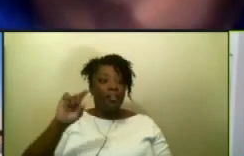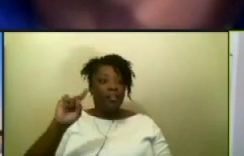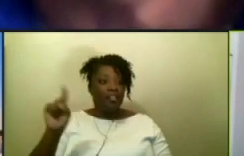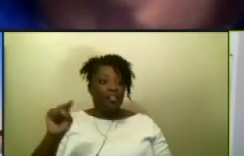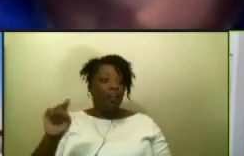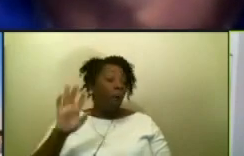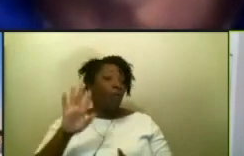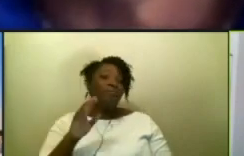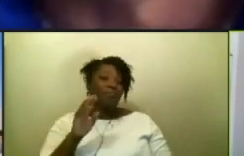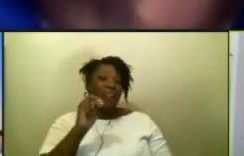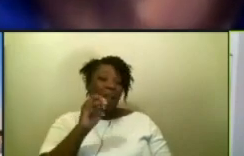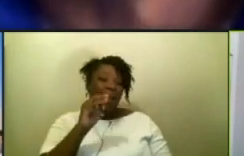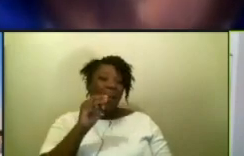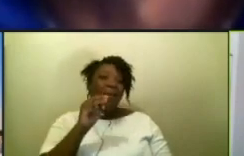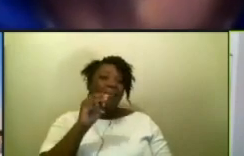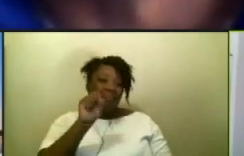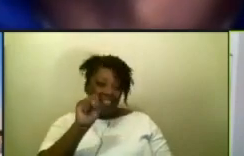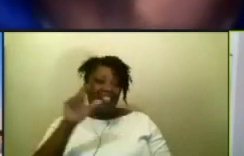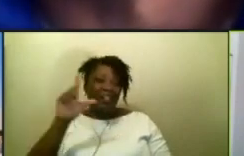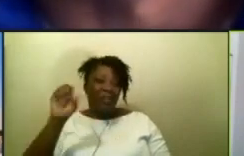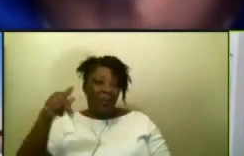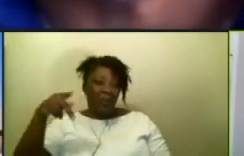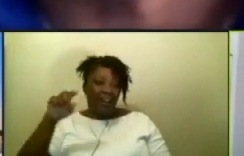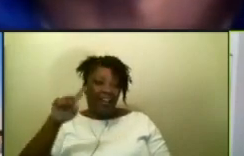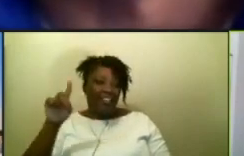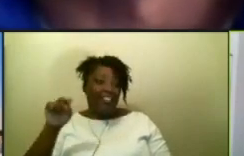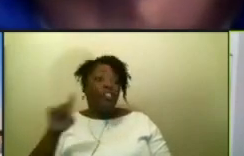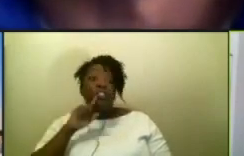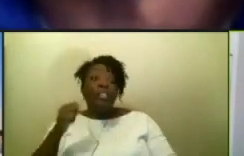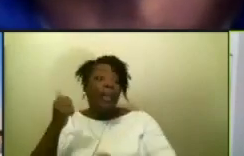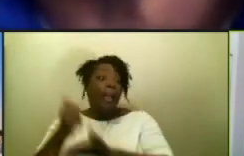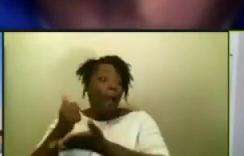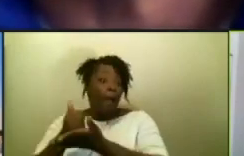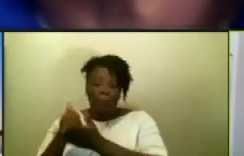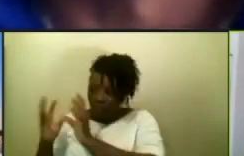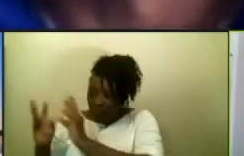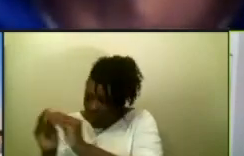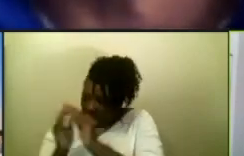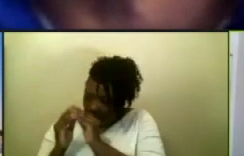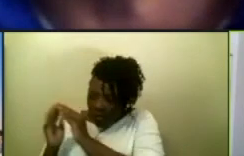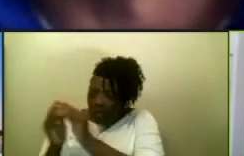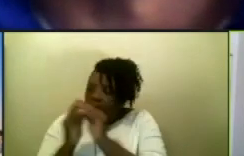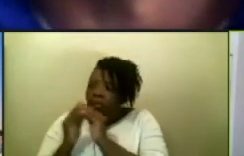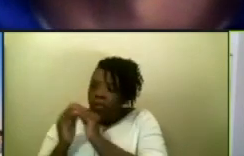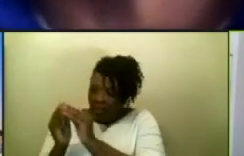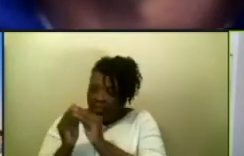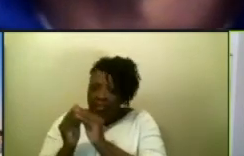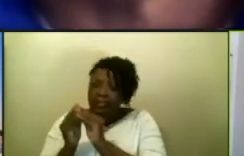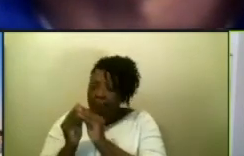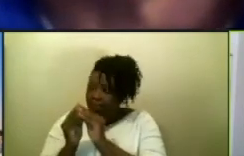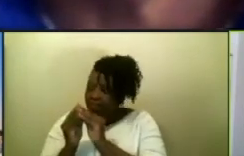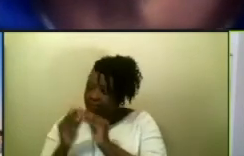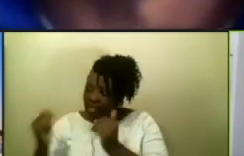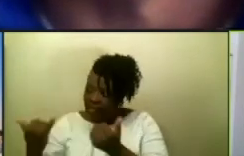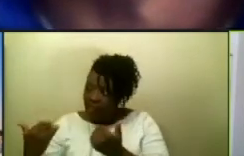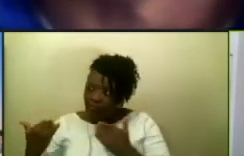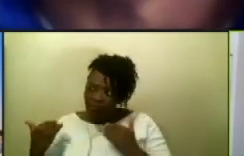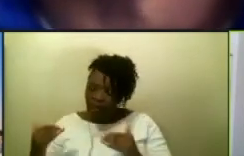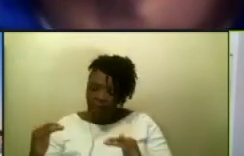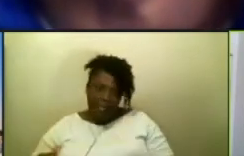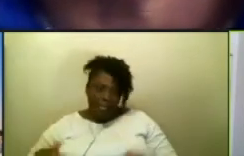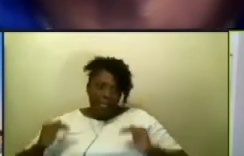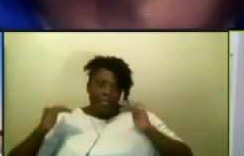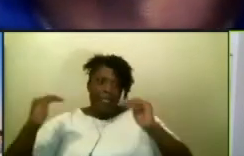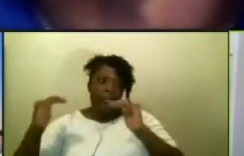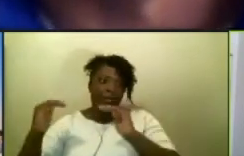her district, because she helps take our conversation of immigration to the next level. And so it helps